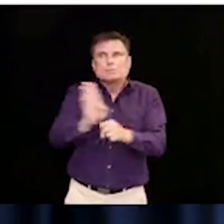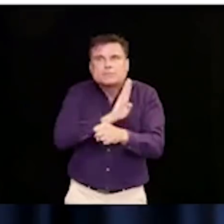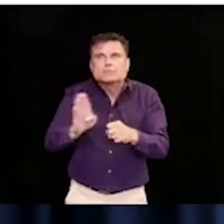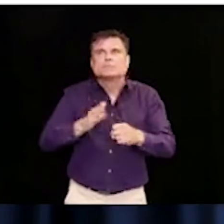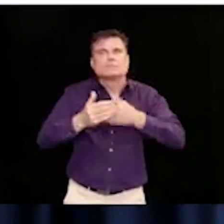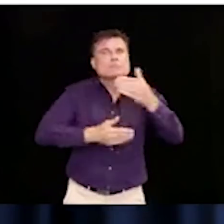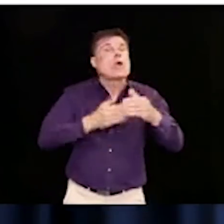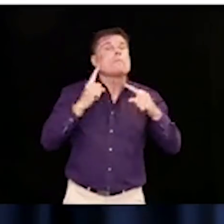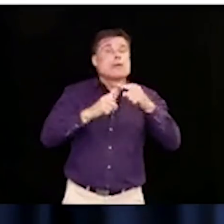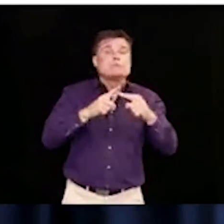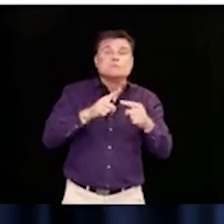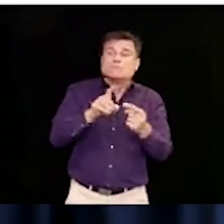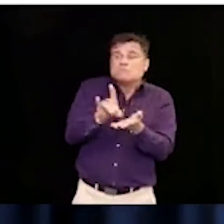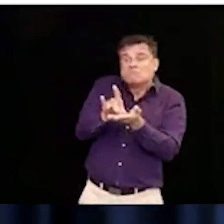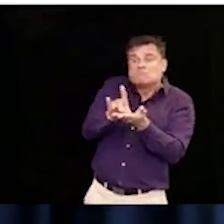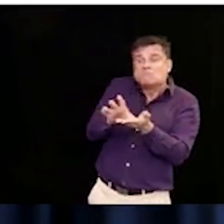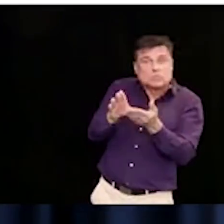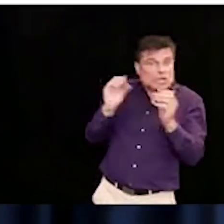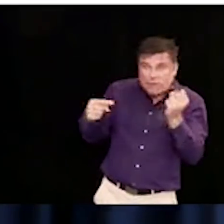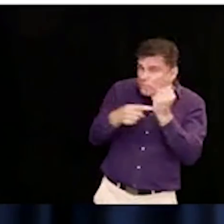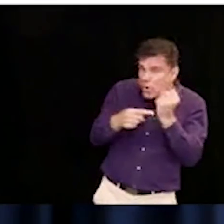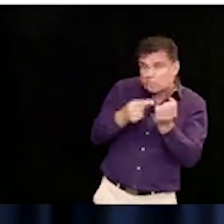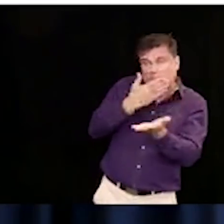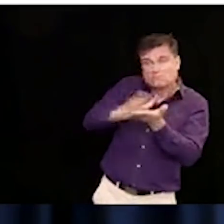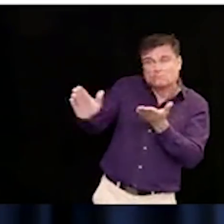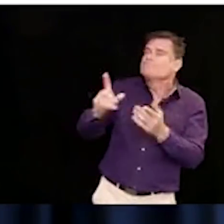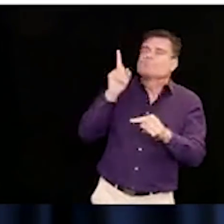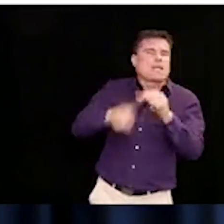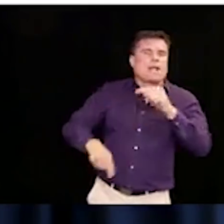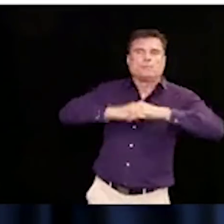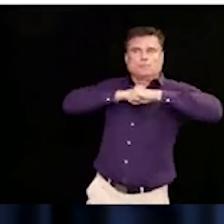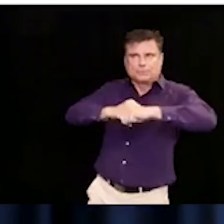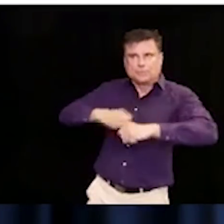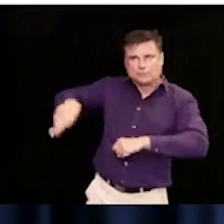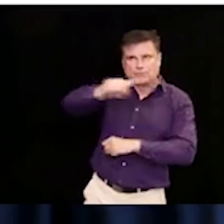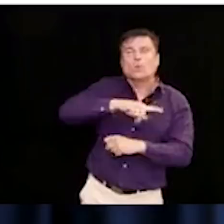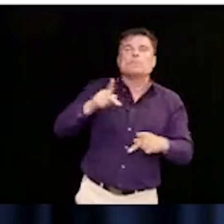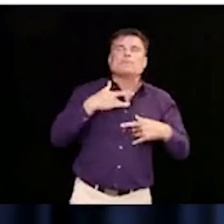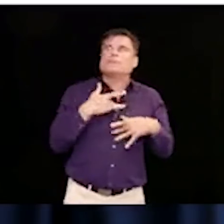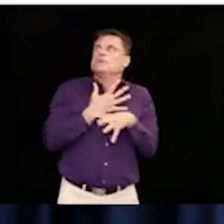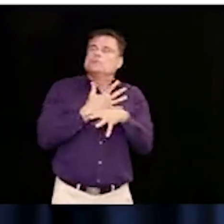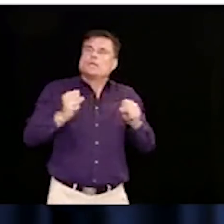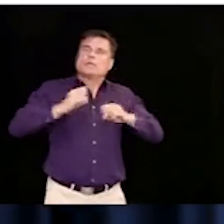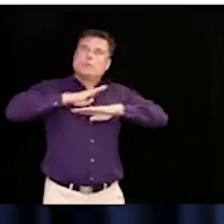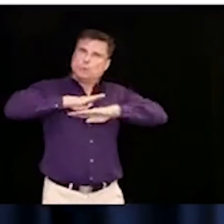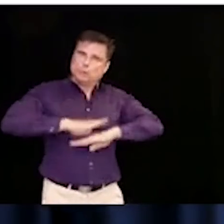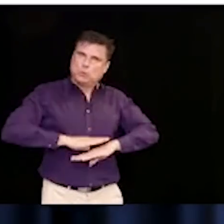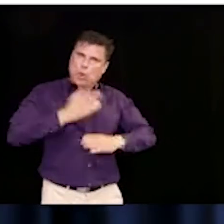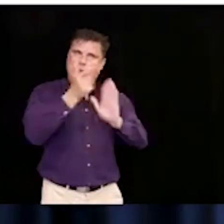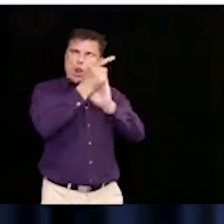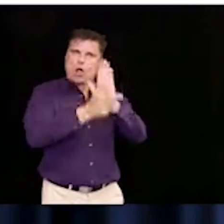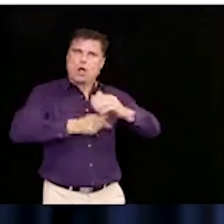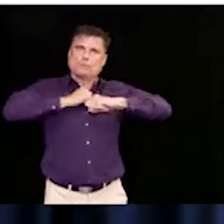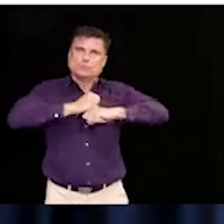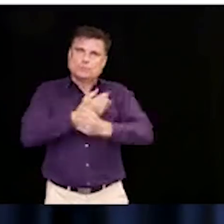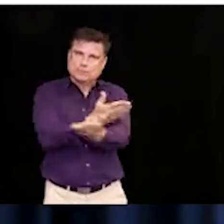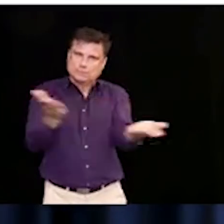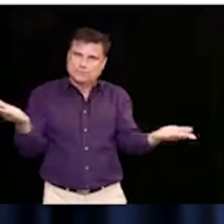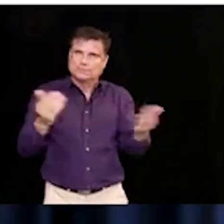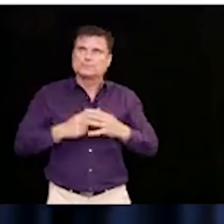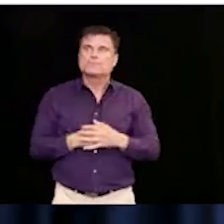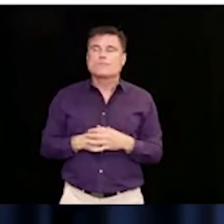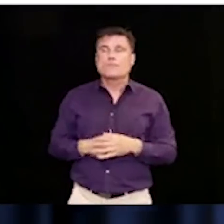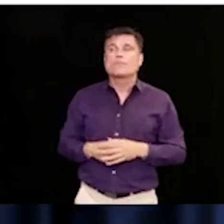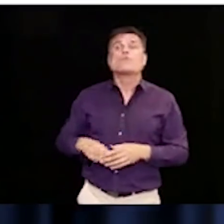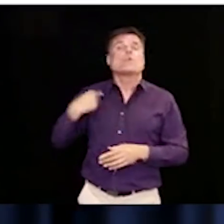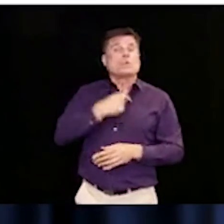while deferring several taxes, giving people much-needed breathing room. And we're going to continue to